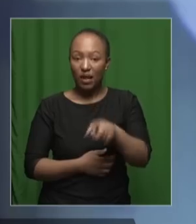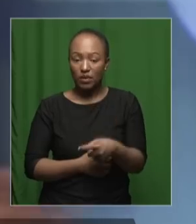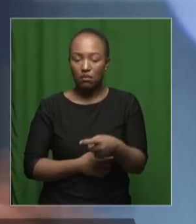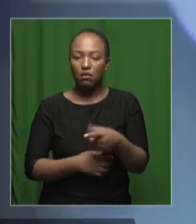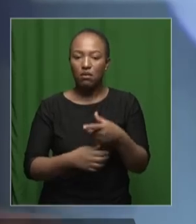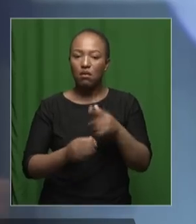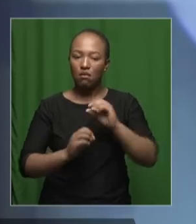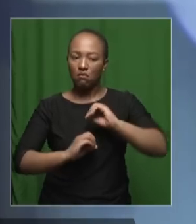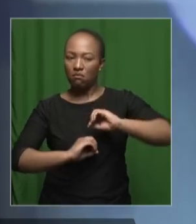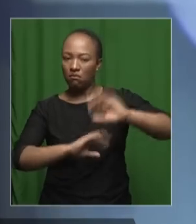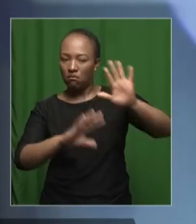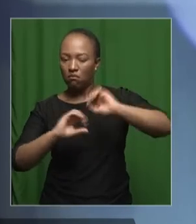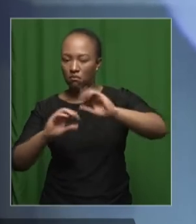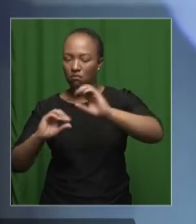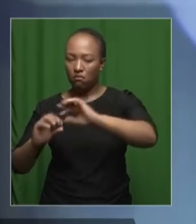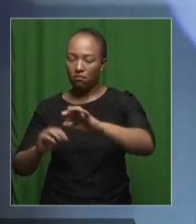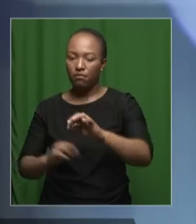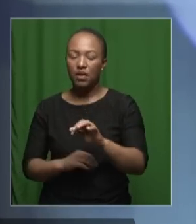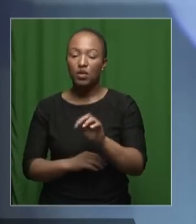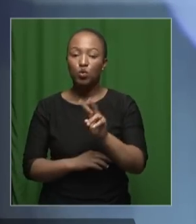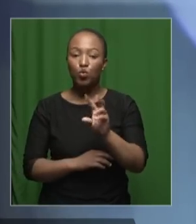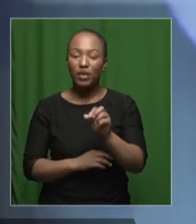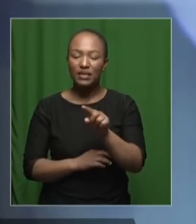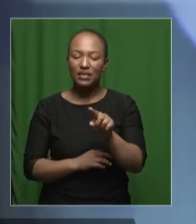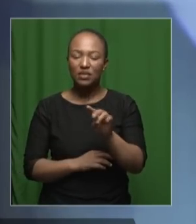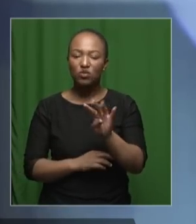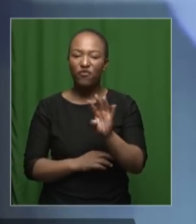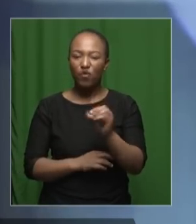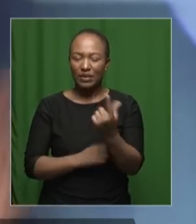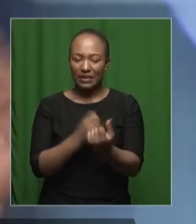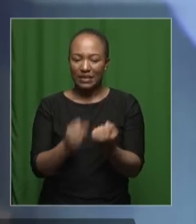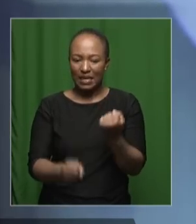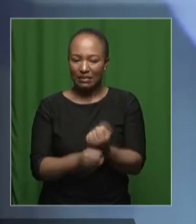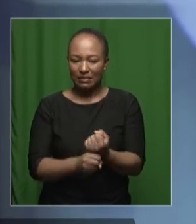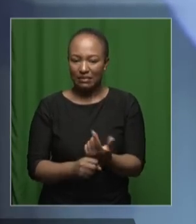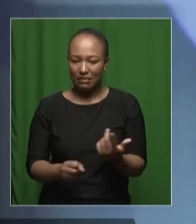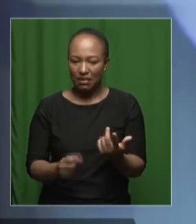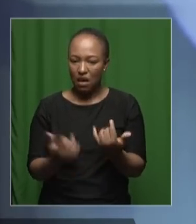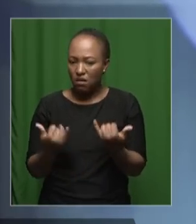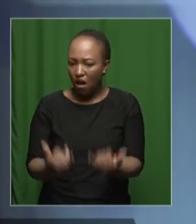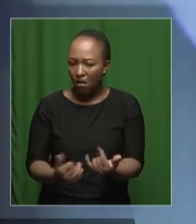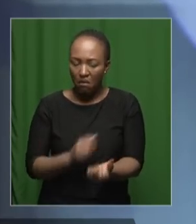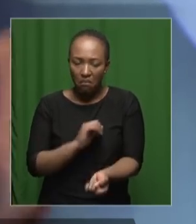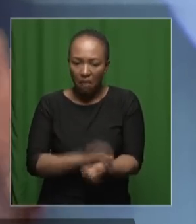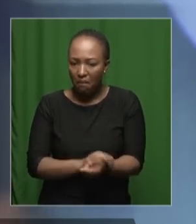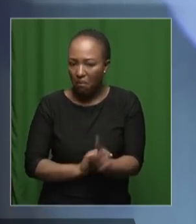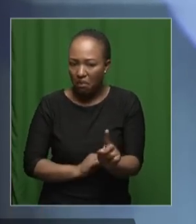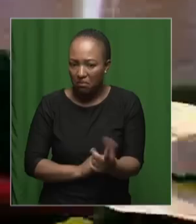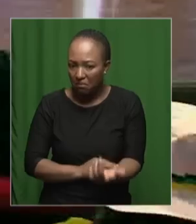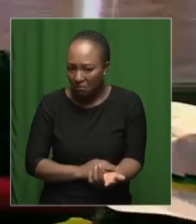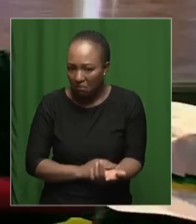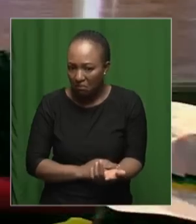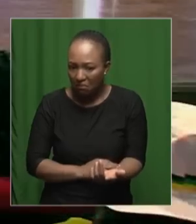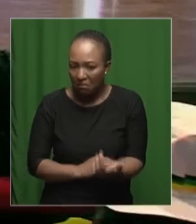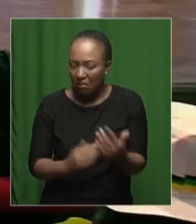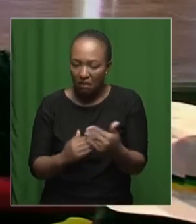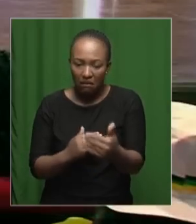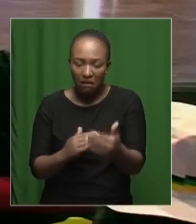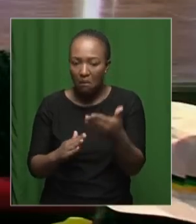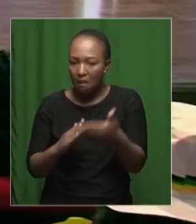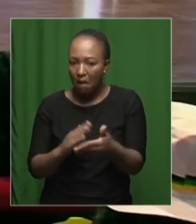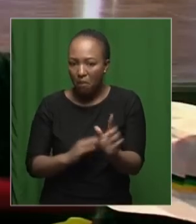take 20 to 40 years to deport everybody. So what's going to happen in the meantime? What's going to be left?